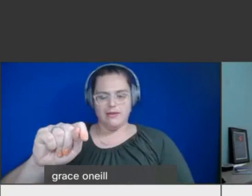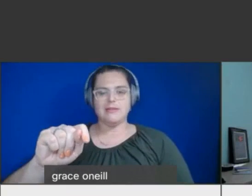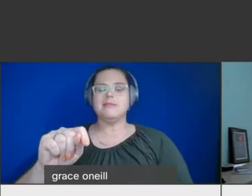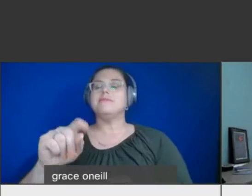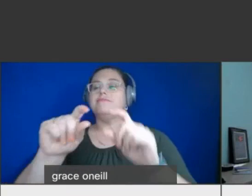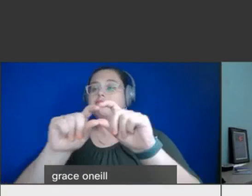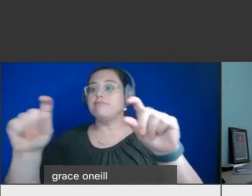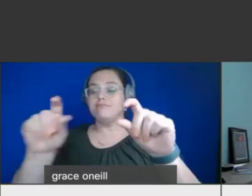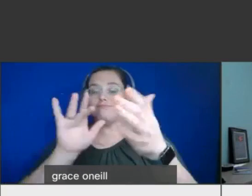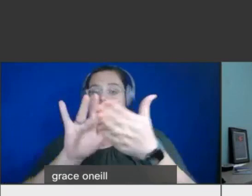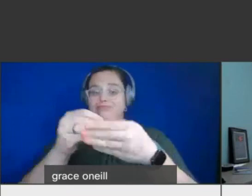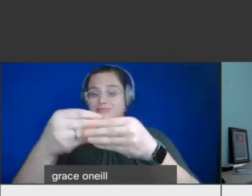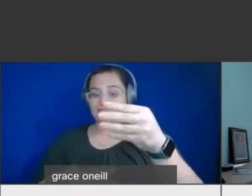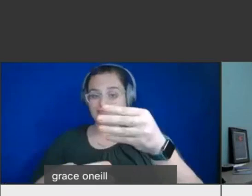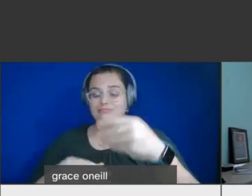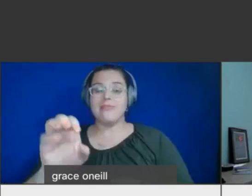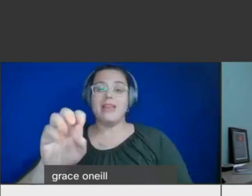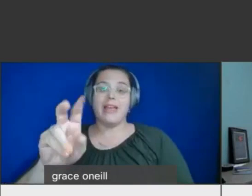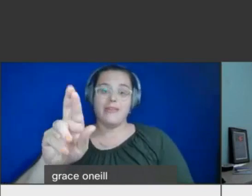to respond.